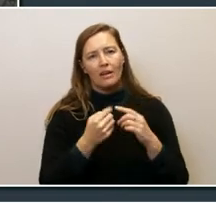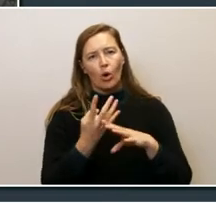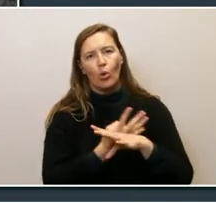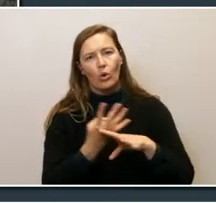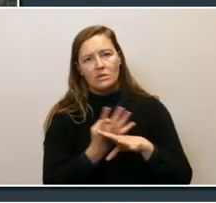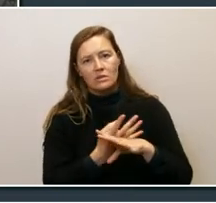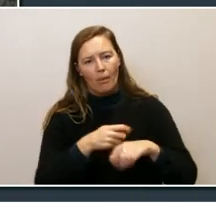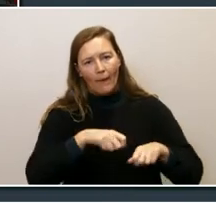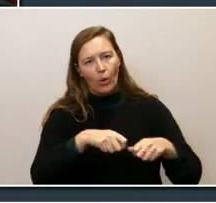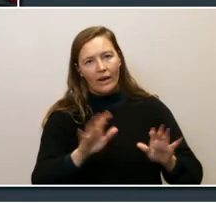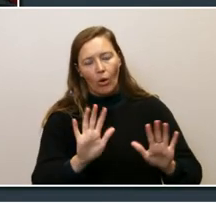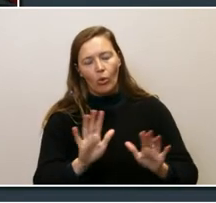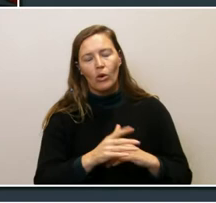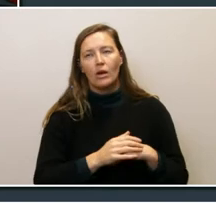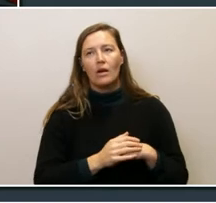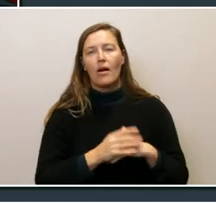don't get me